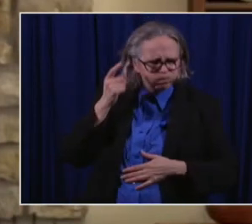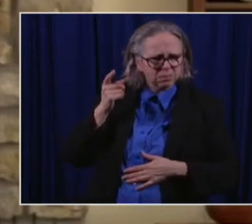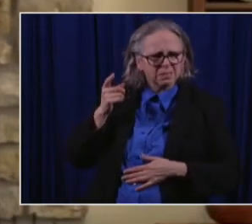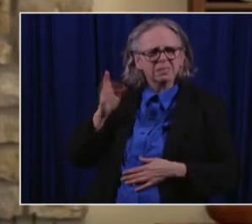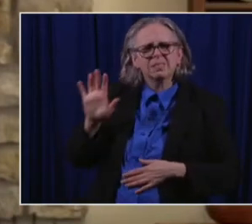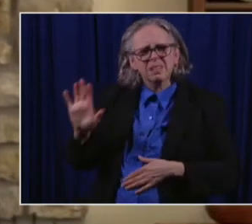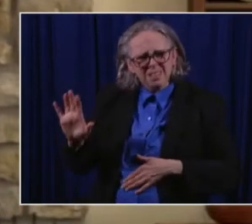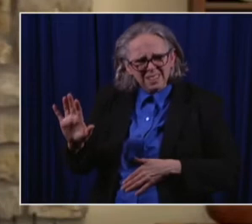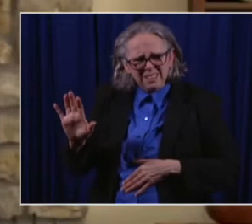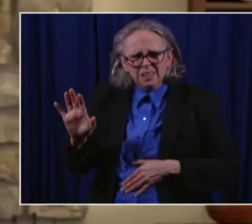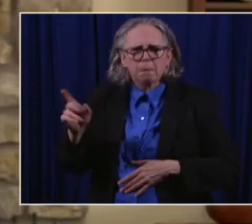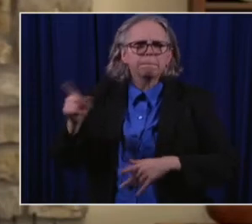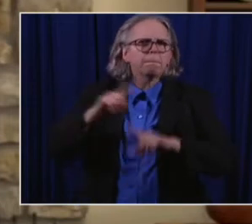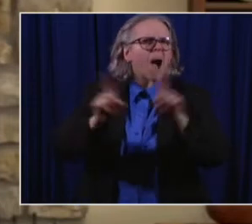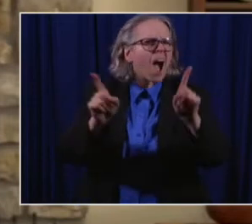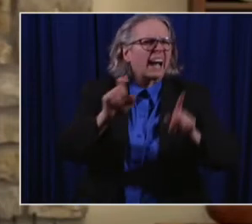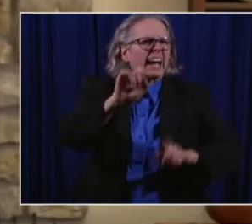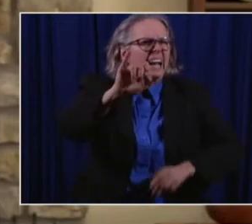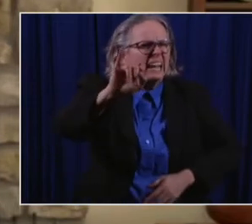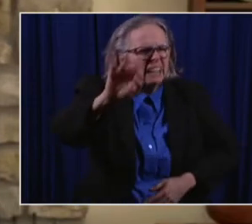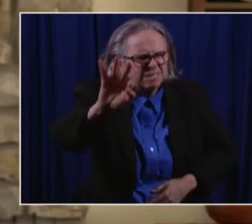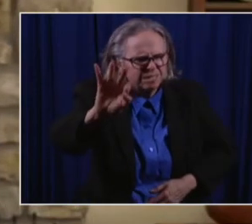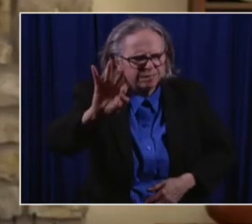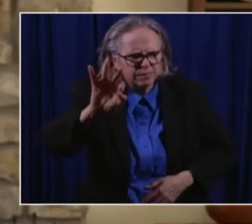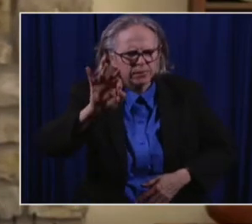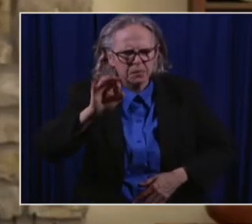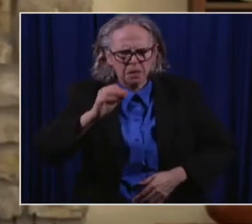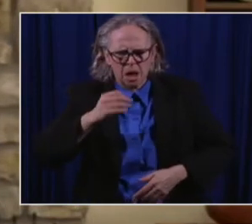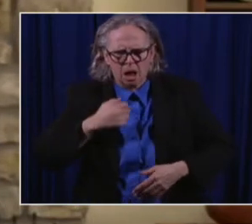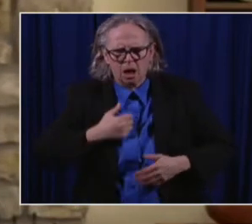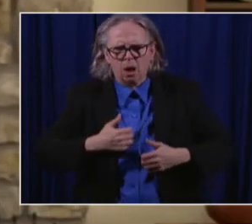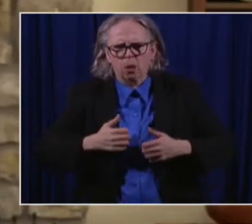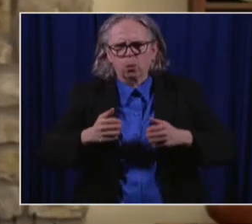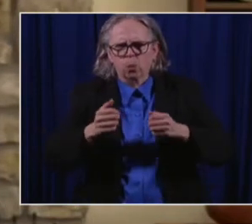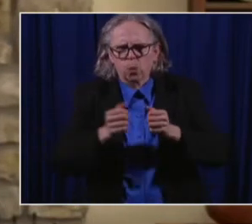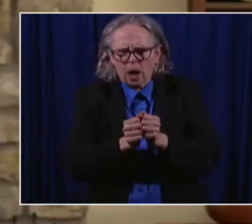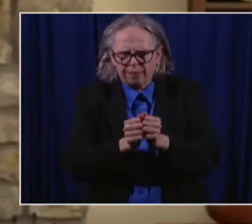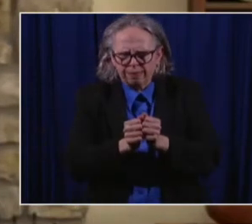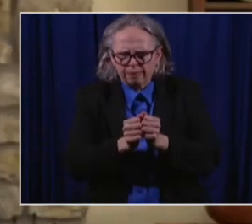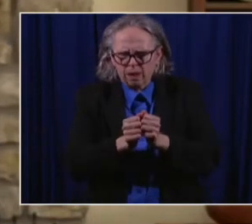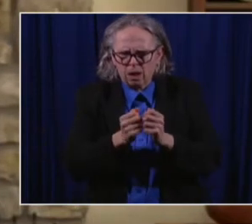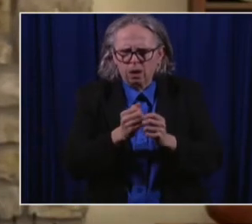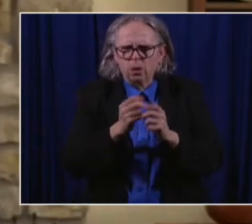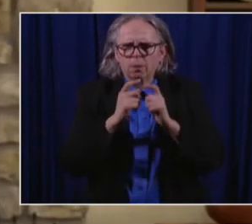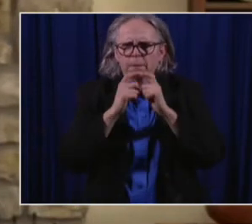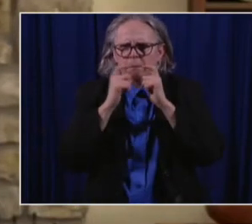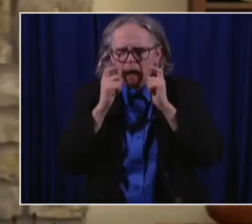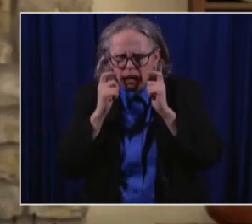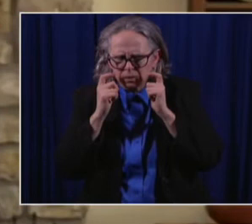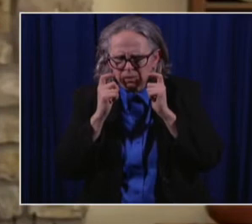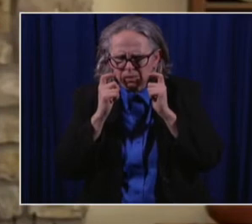if you're with them. Our health department,